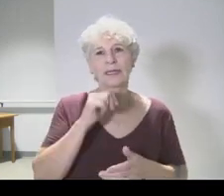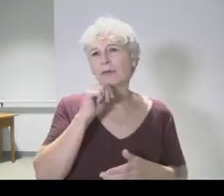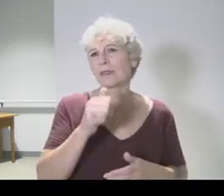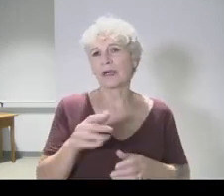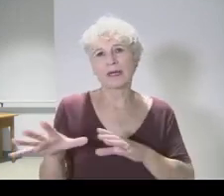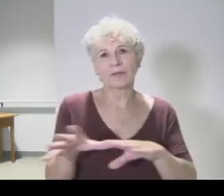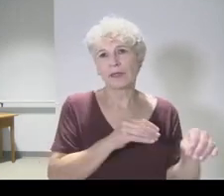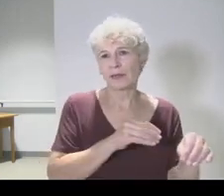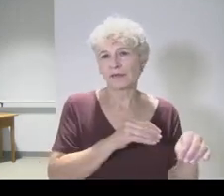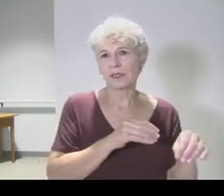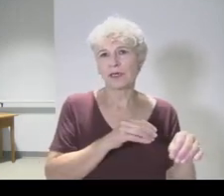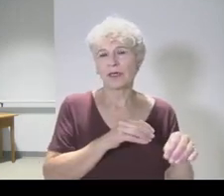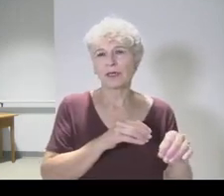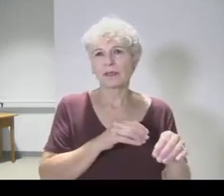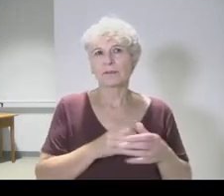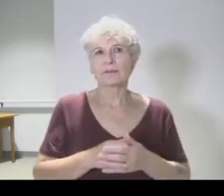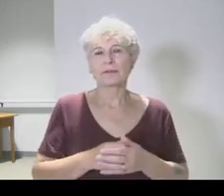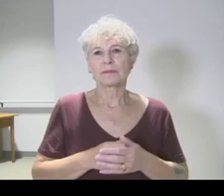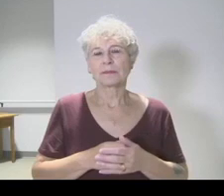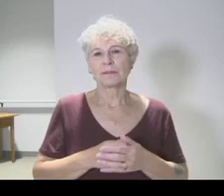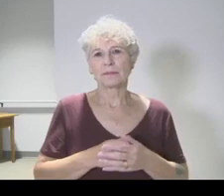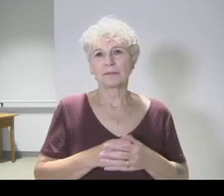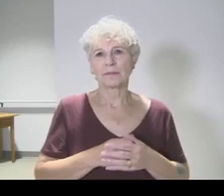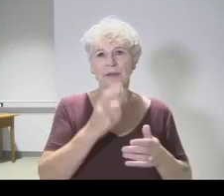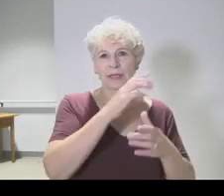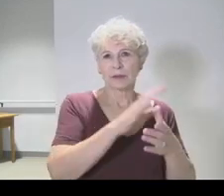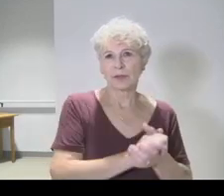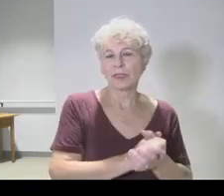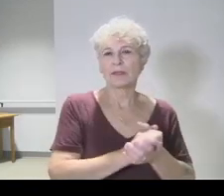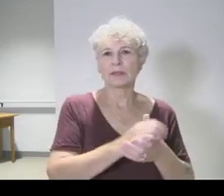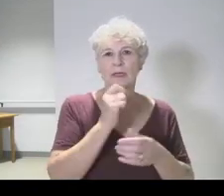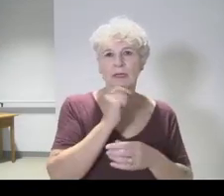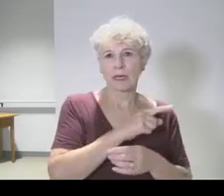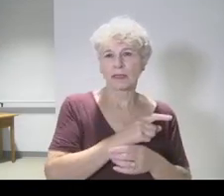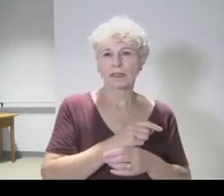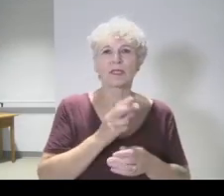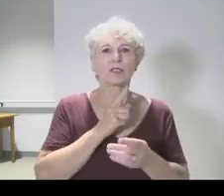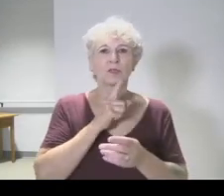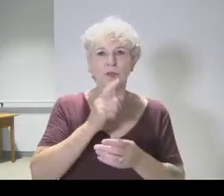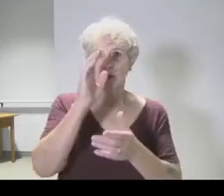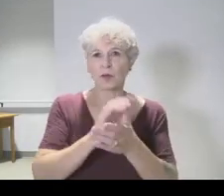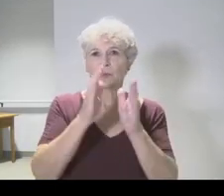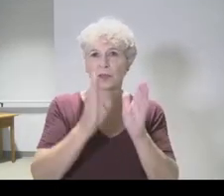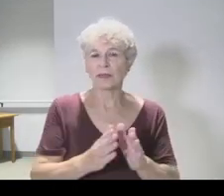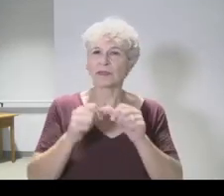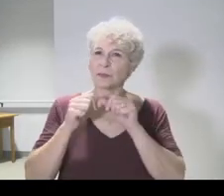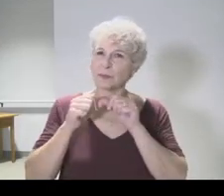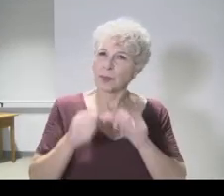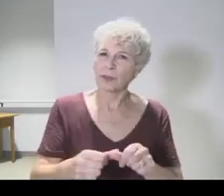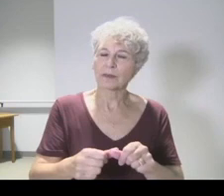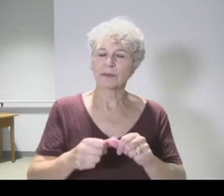away from the truth and believed lies. Because True believers persevere in the faith.